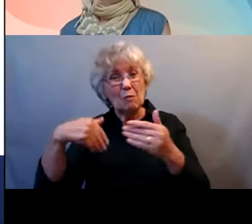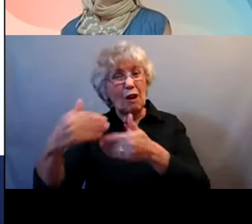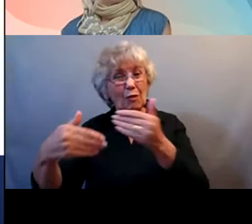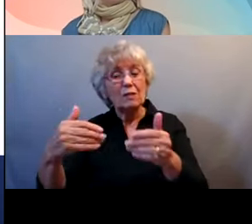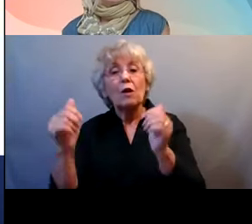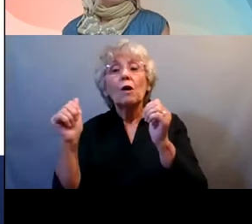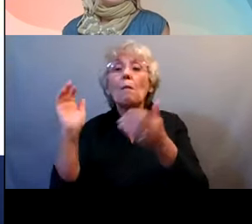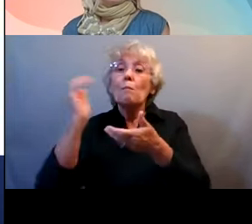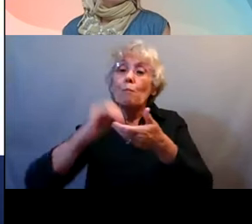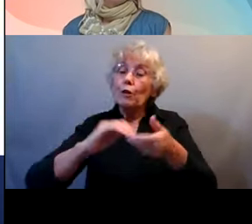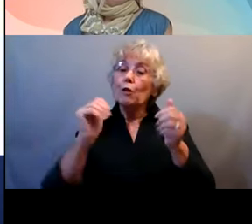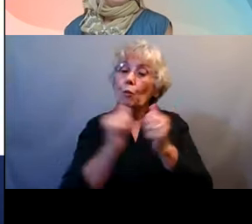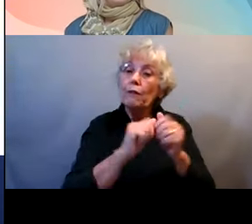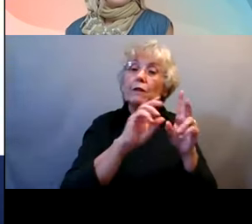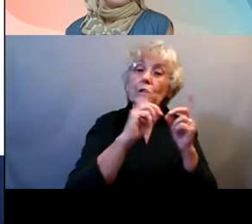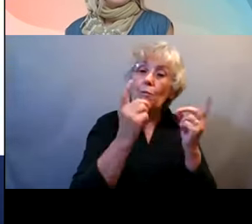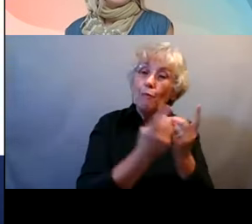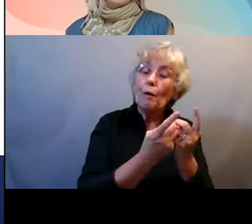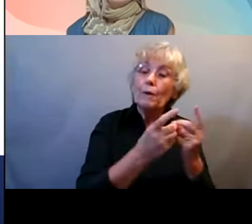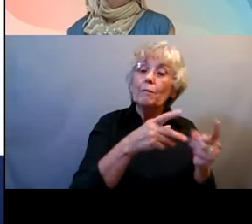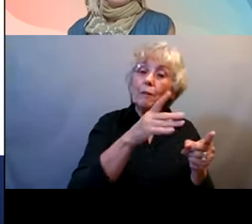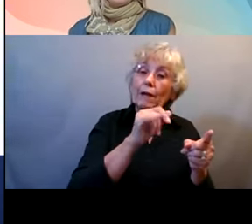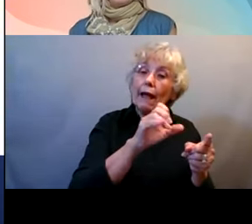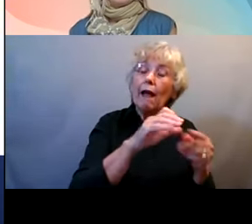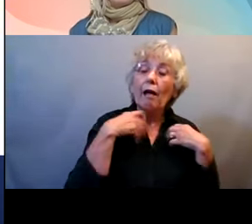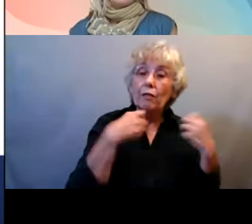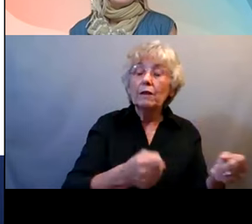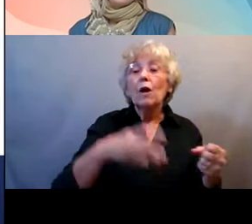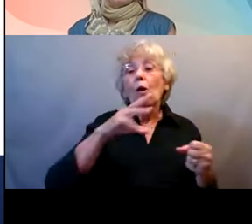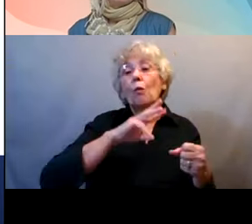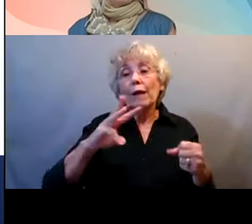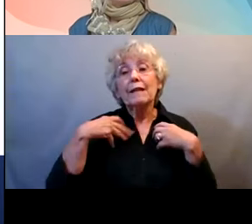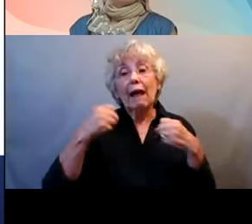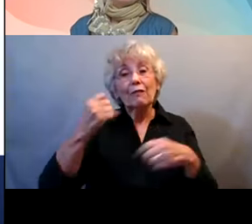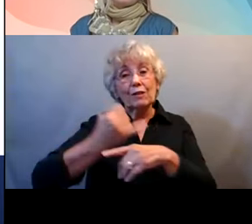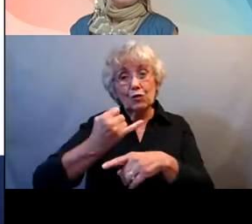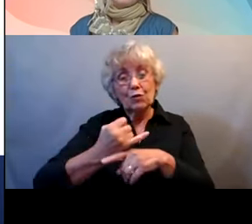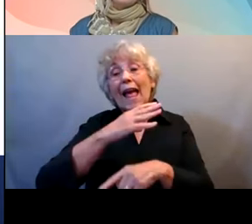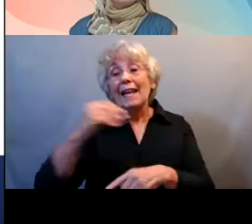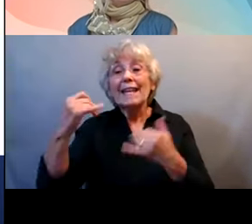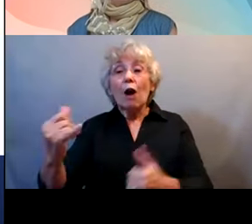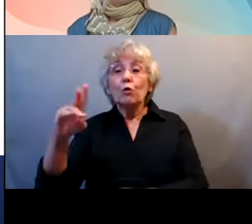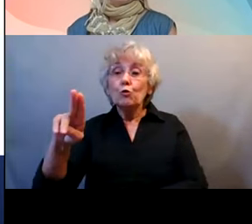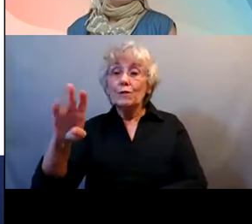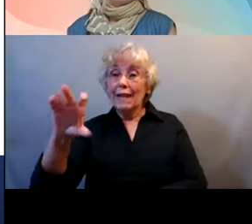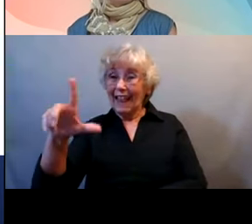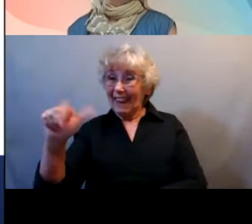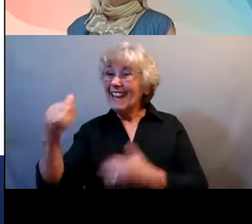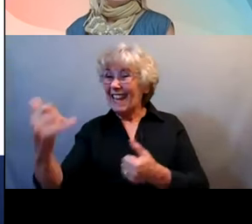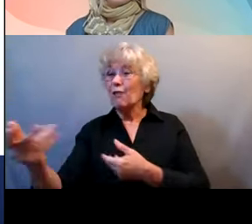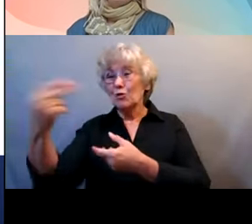with the Department of Public Health, West Health Institute, and now UCLA has stepped up and is helping us with a lot of